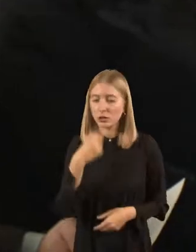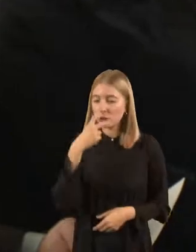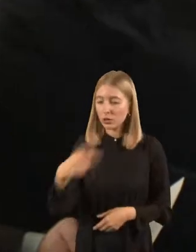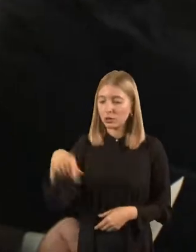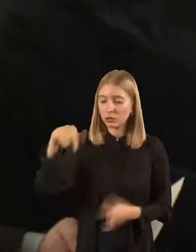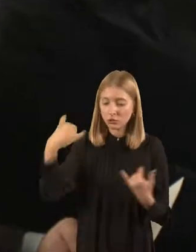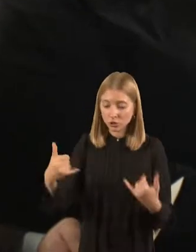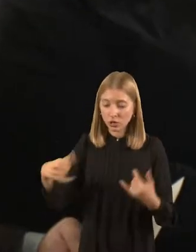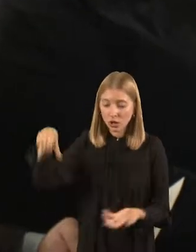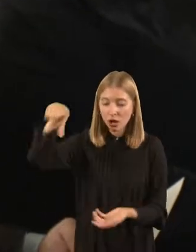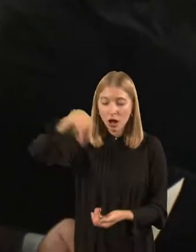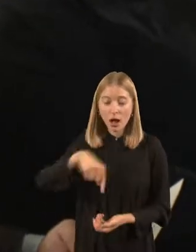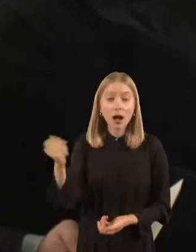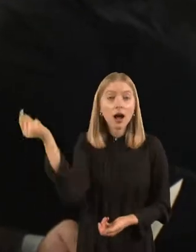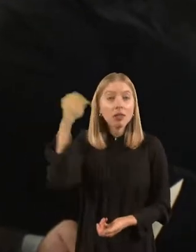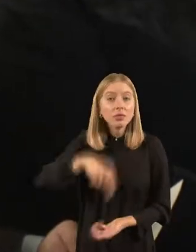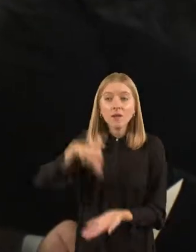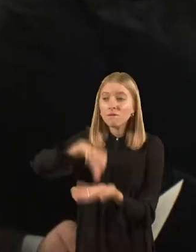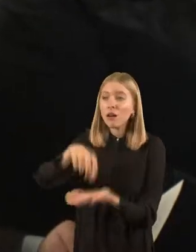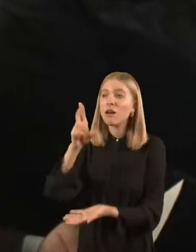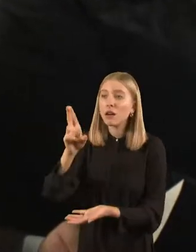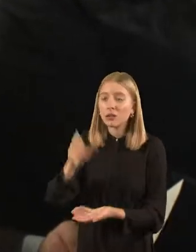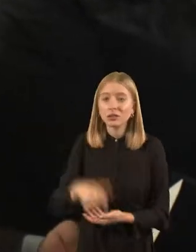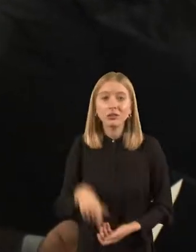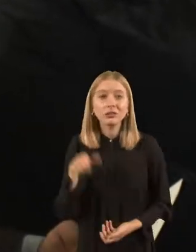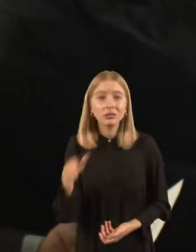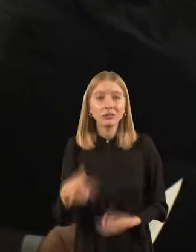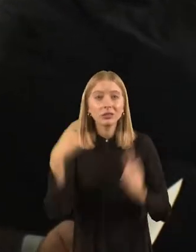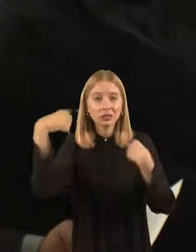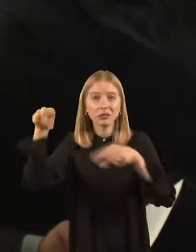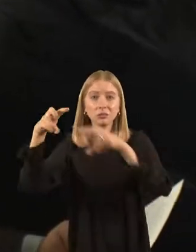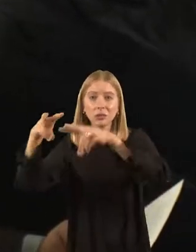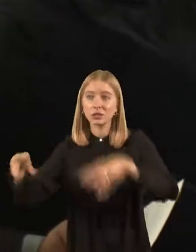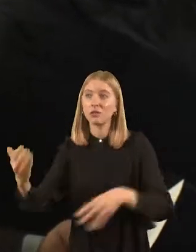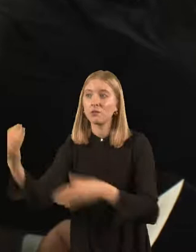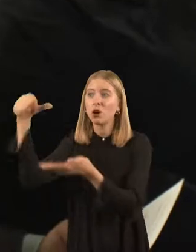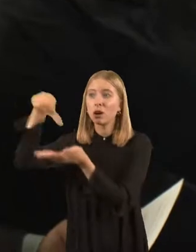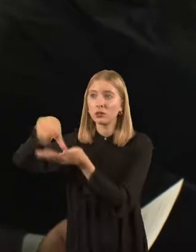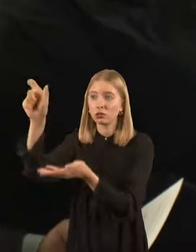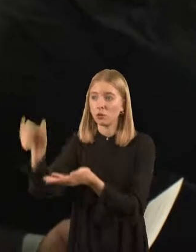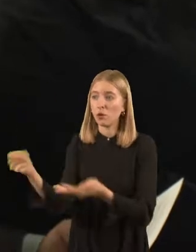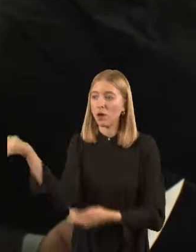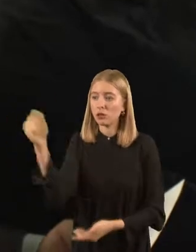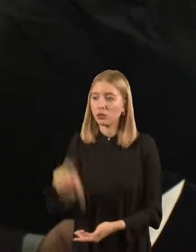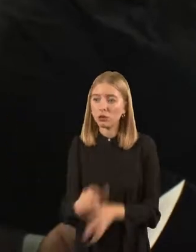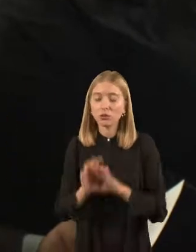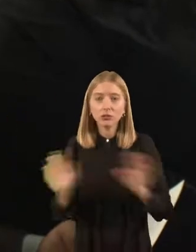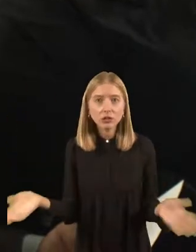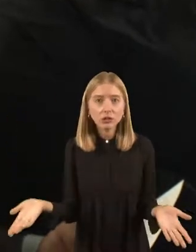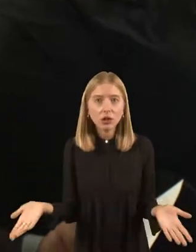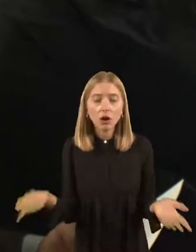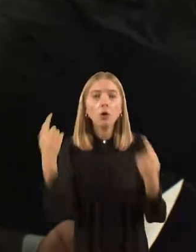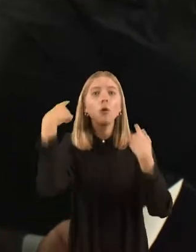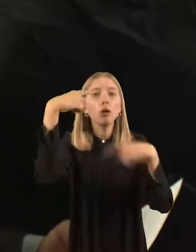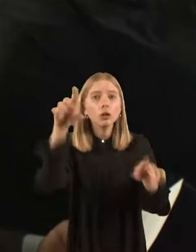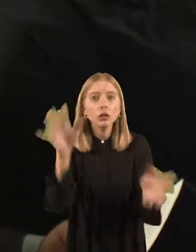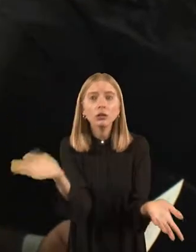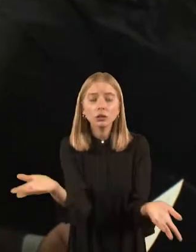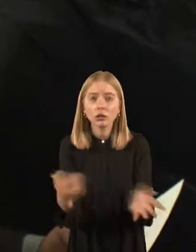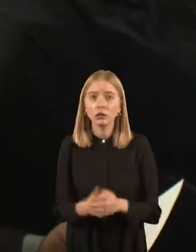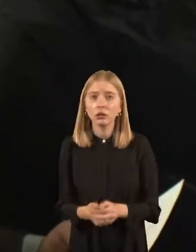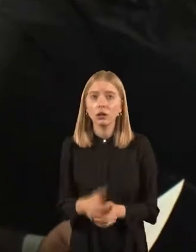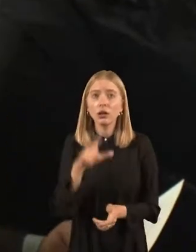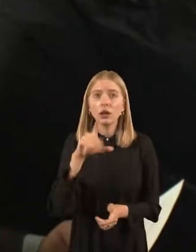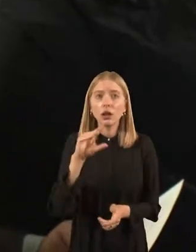the entire government should be encouraged. Well, I see, look at the participants